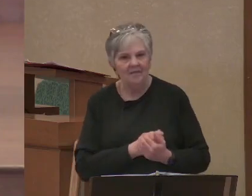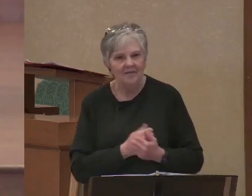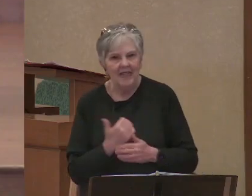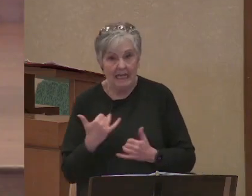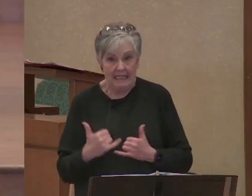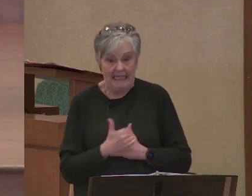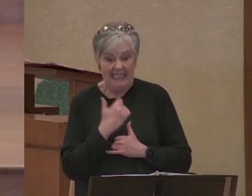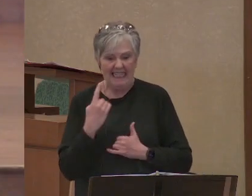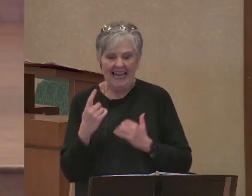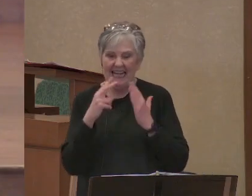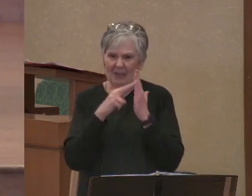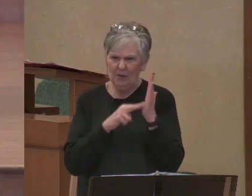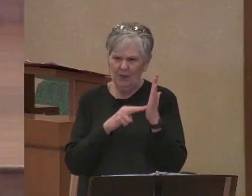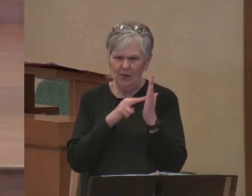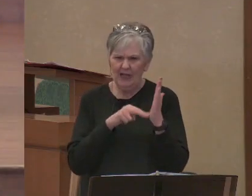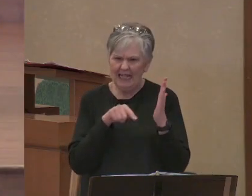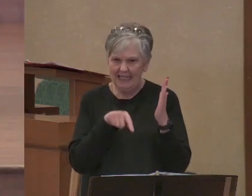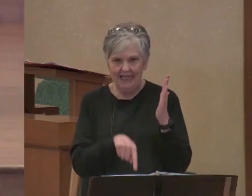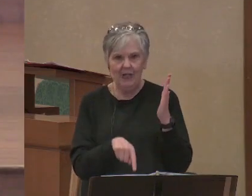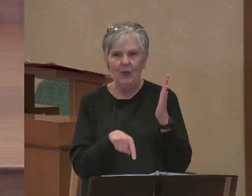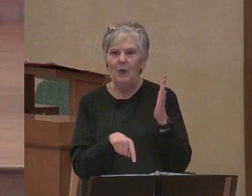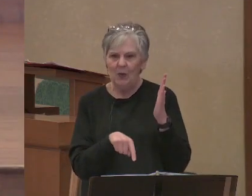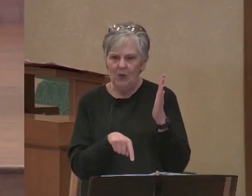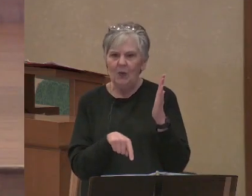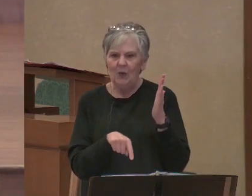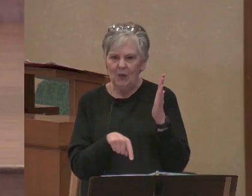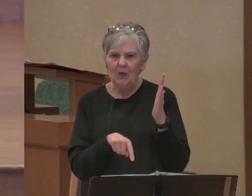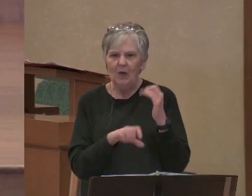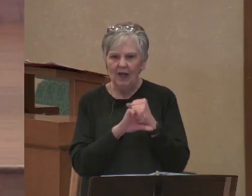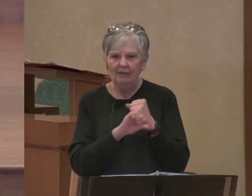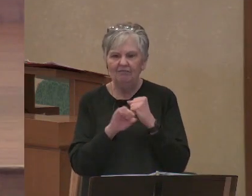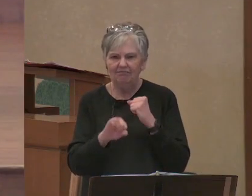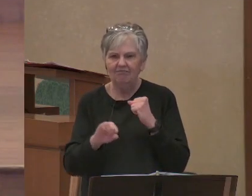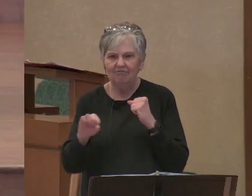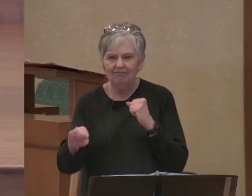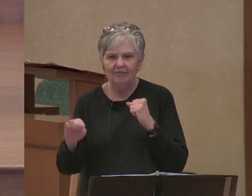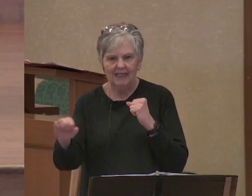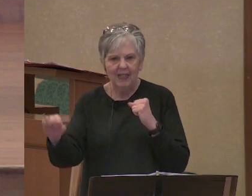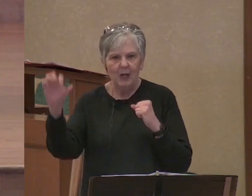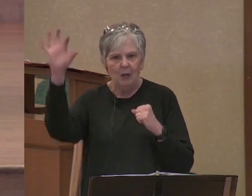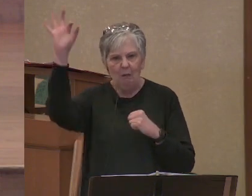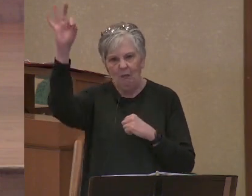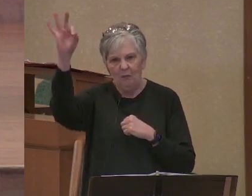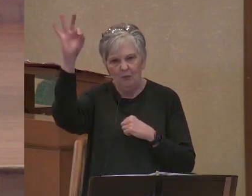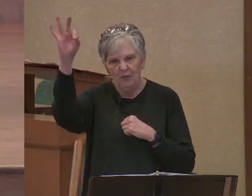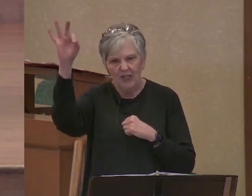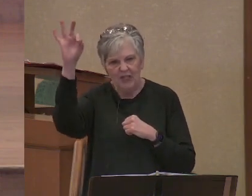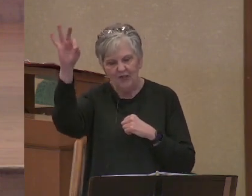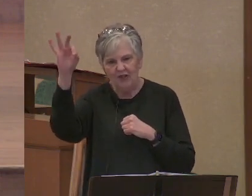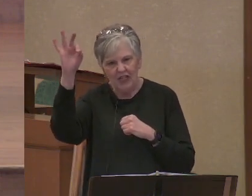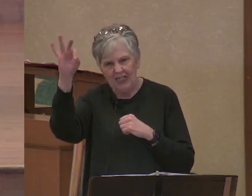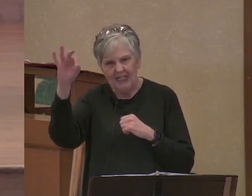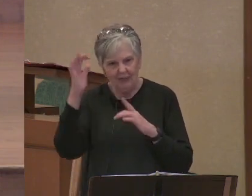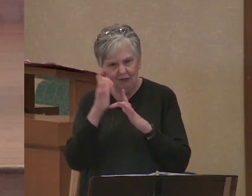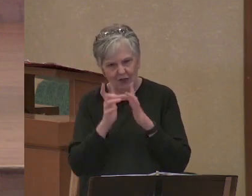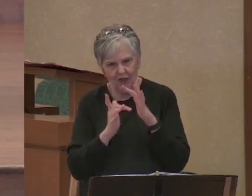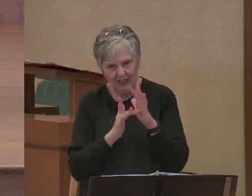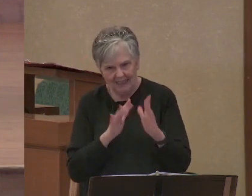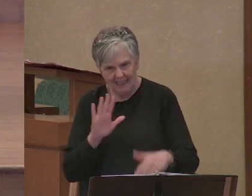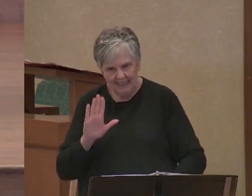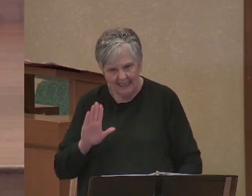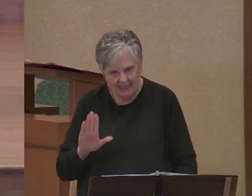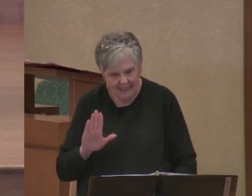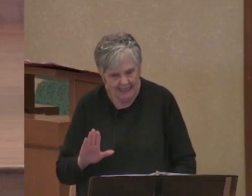Gospel reading is a continuation of Jesus preaching his Sermon on the Mount. And